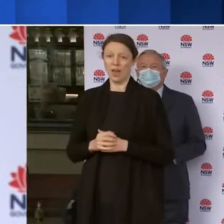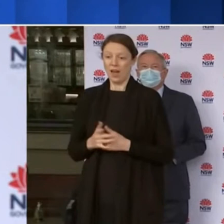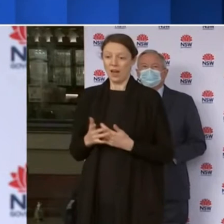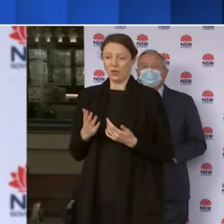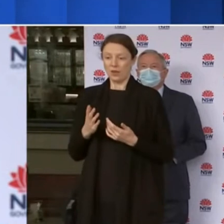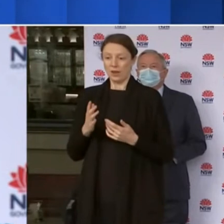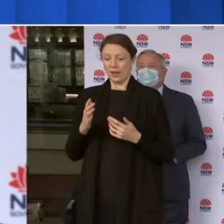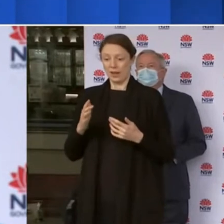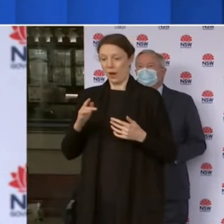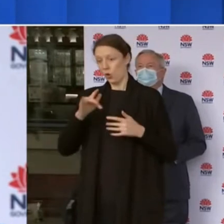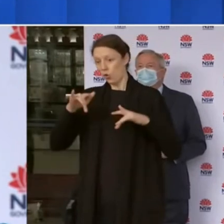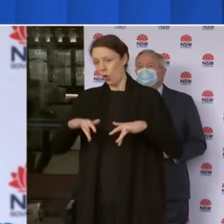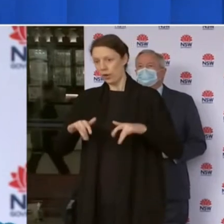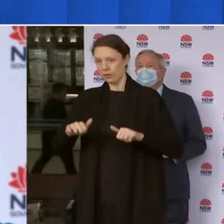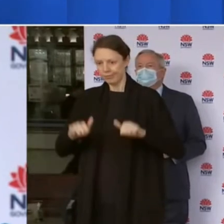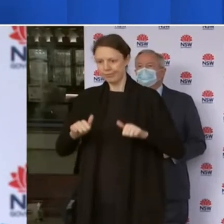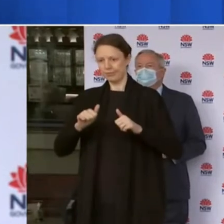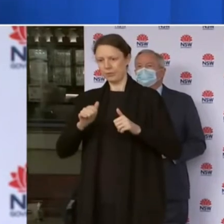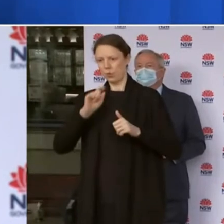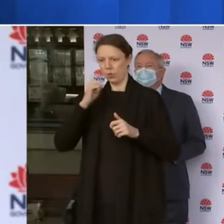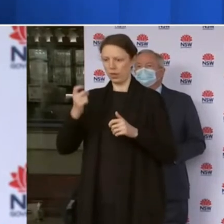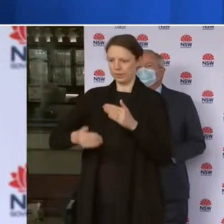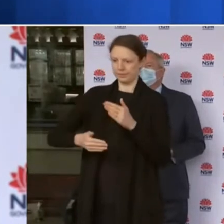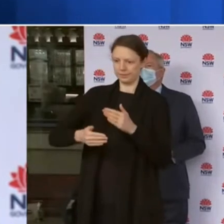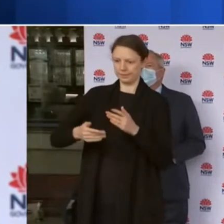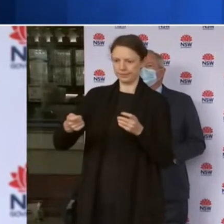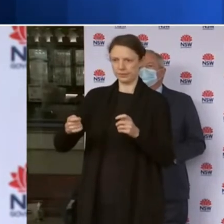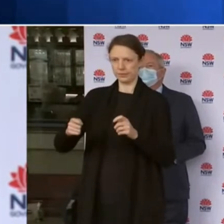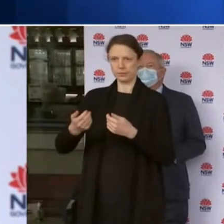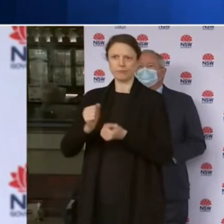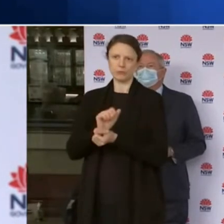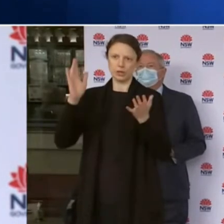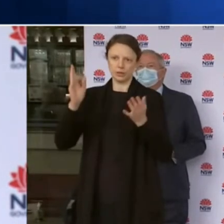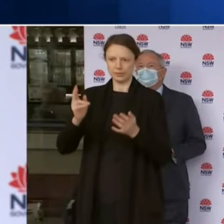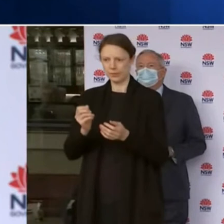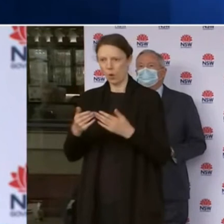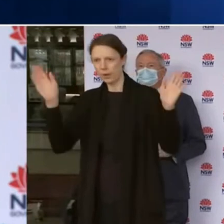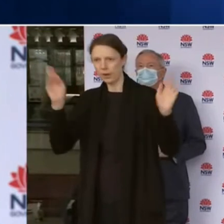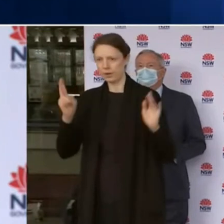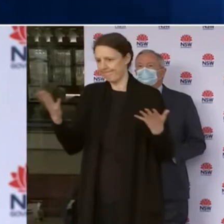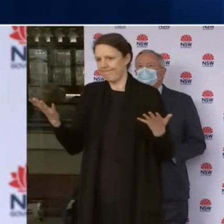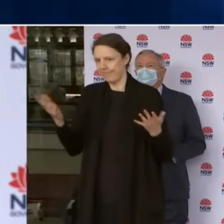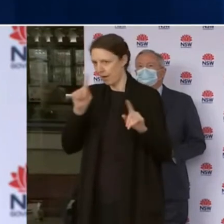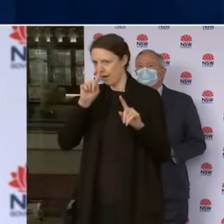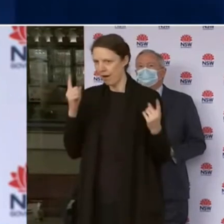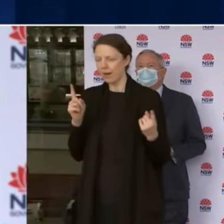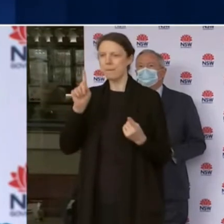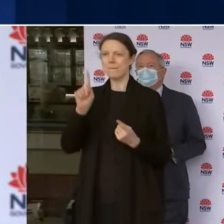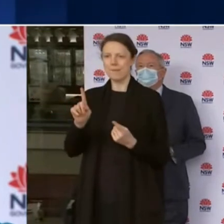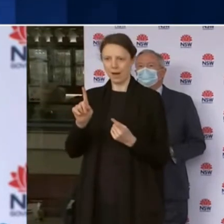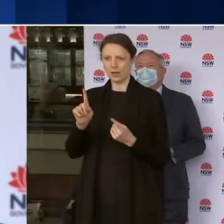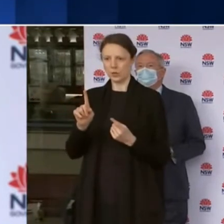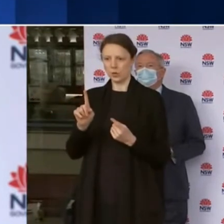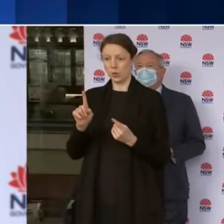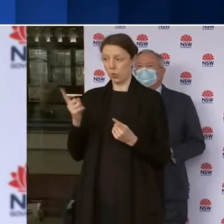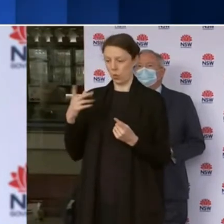it's early days, but the contact traces are now in a position, and as Dr Chance said, what we will be looking for